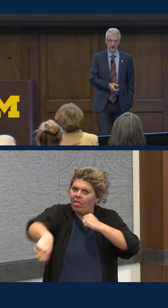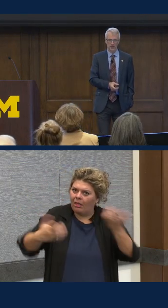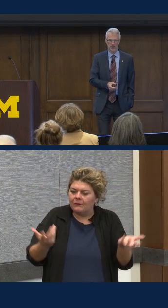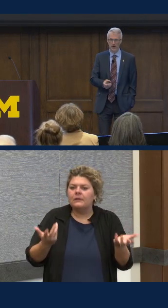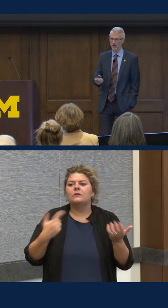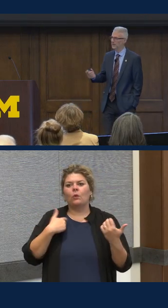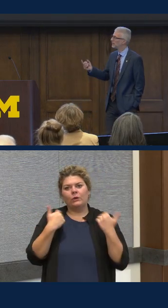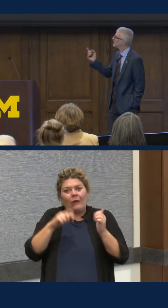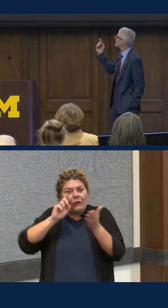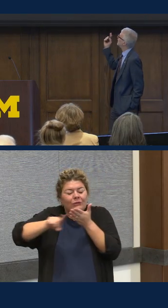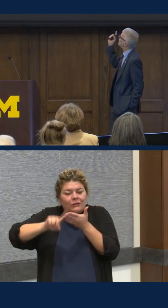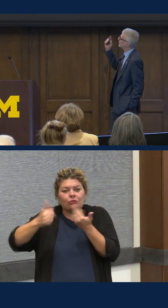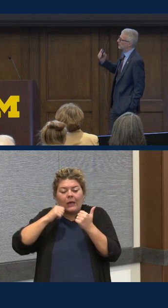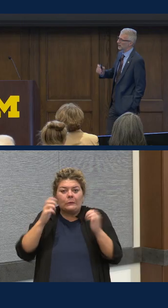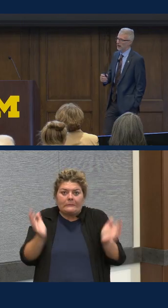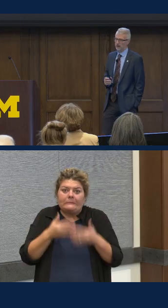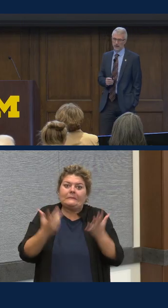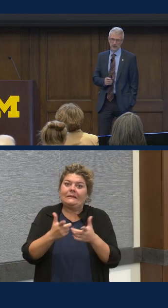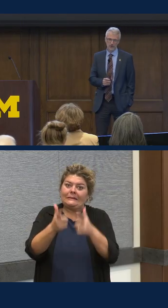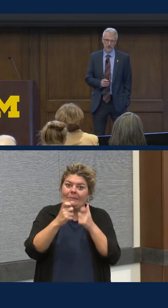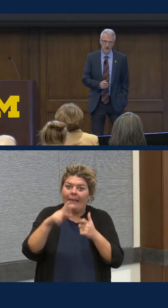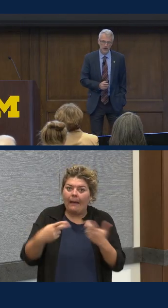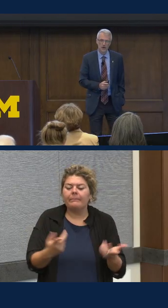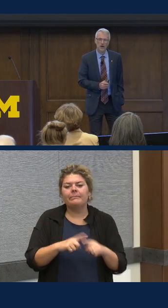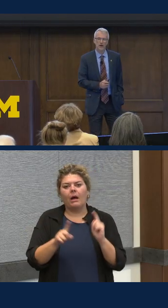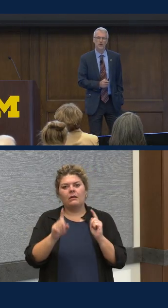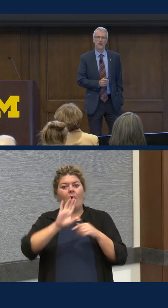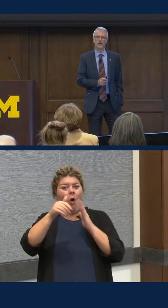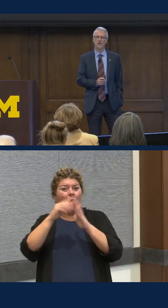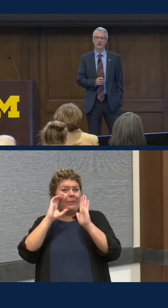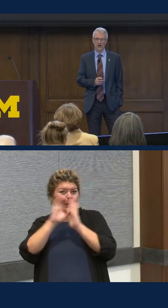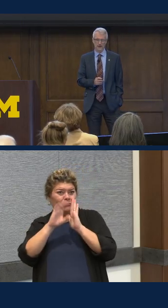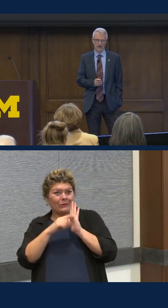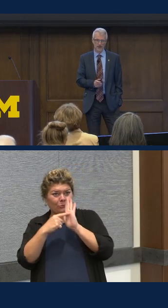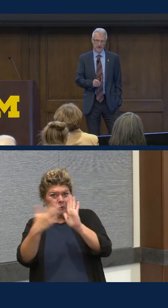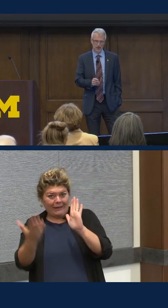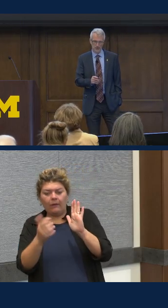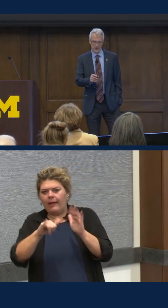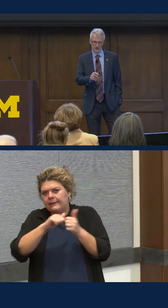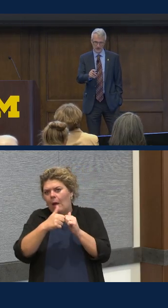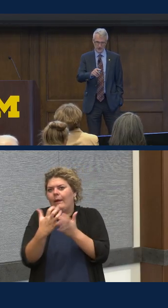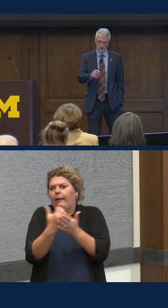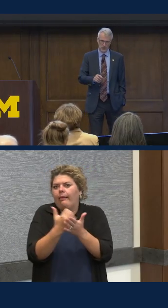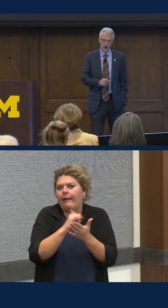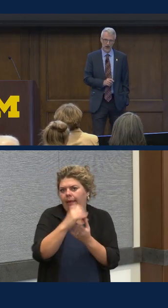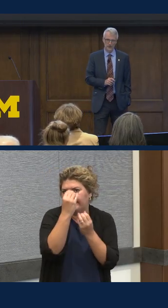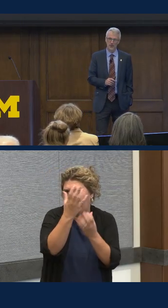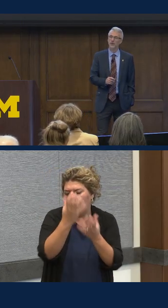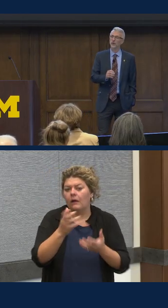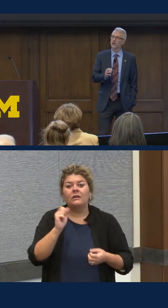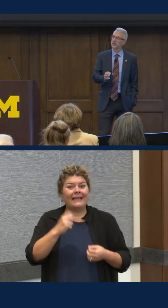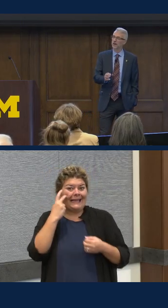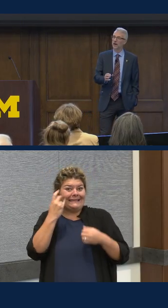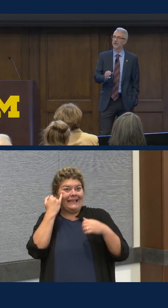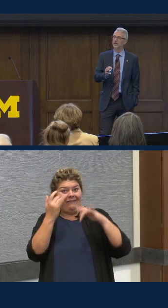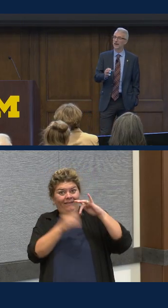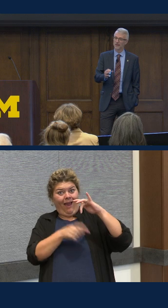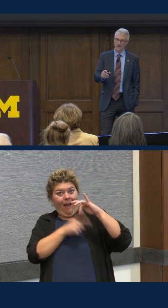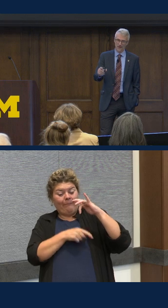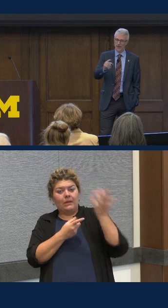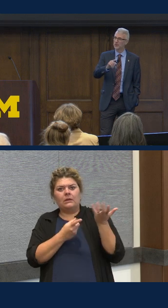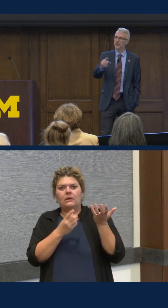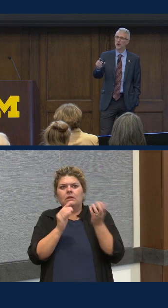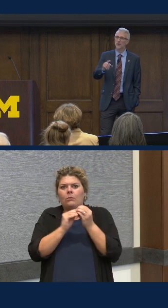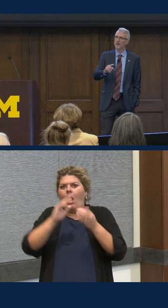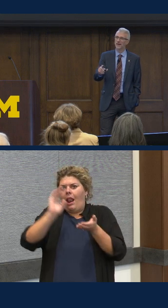speed it up, and all of these diagrams I'm showing here are other ways of collecting the data. The ones that you see more gaps in, those are designed to take